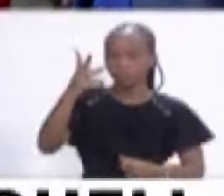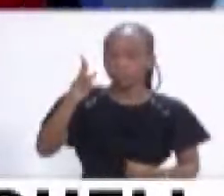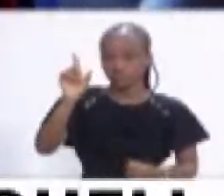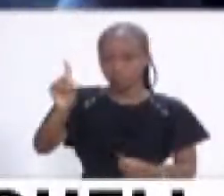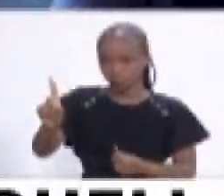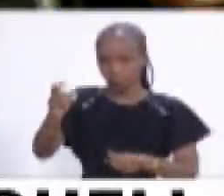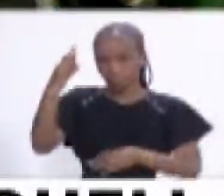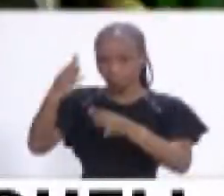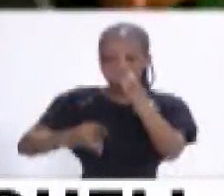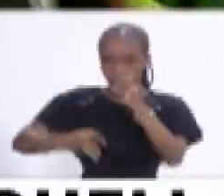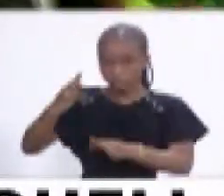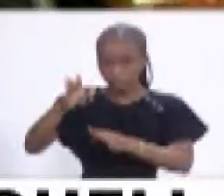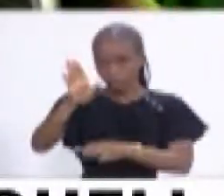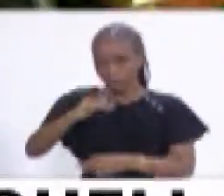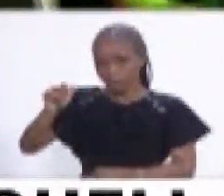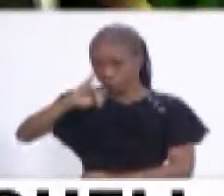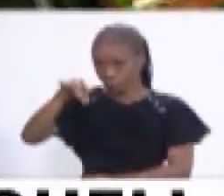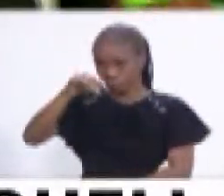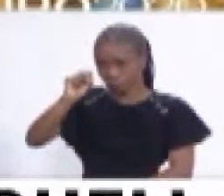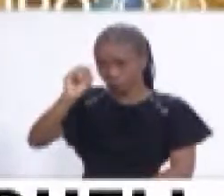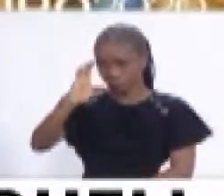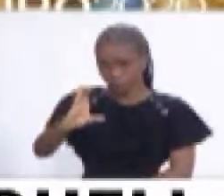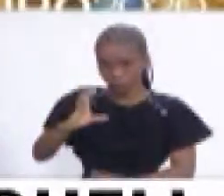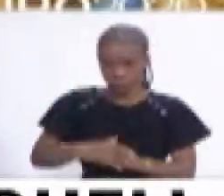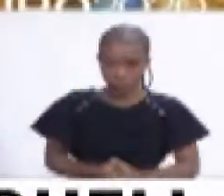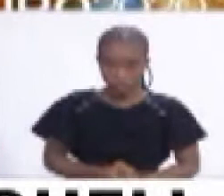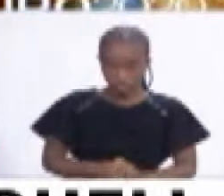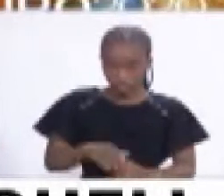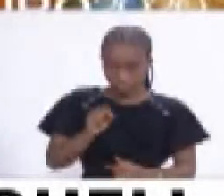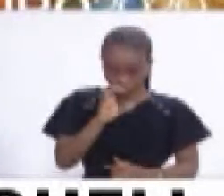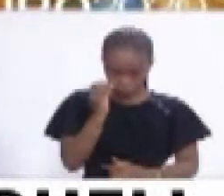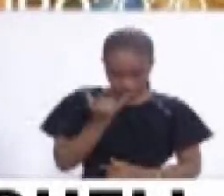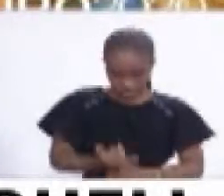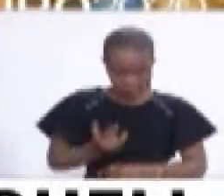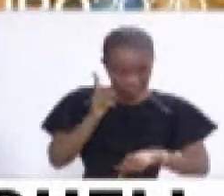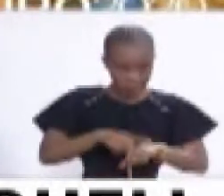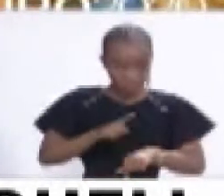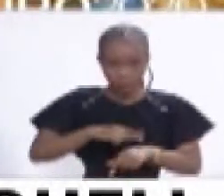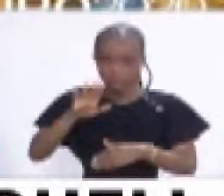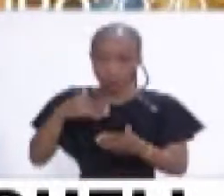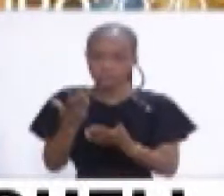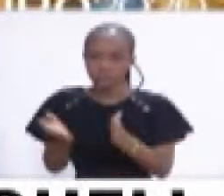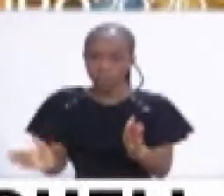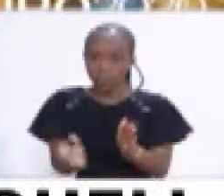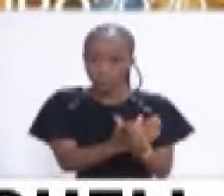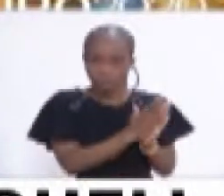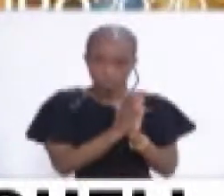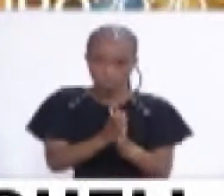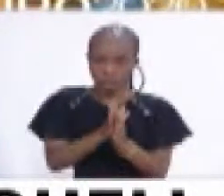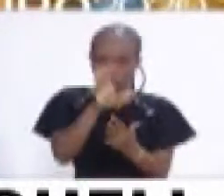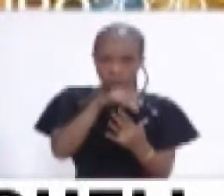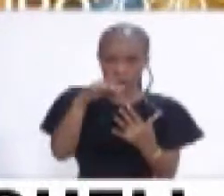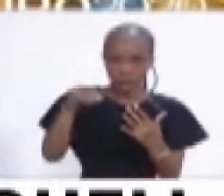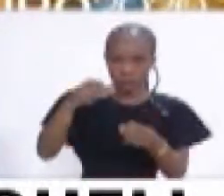nominated judges by the Judicial Service Commission. So now, when you come with to the appointment